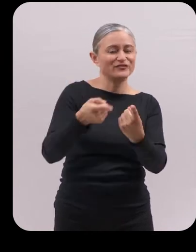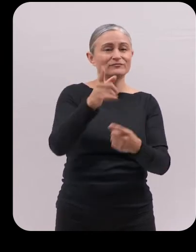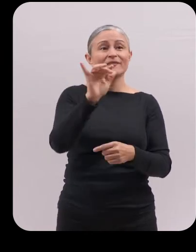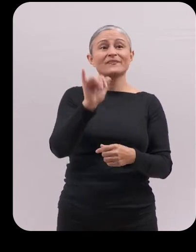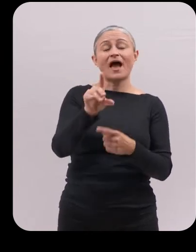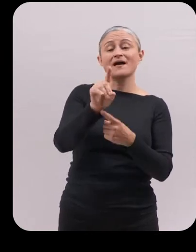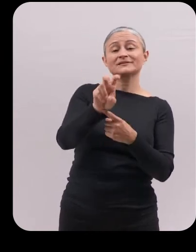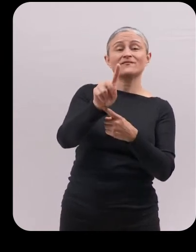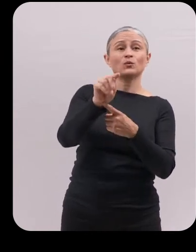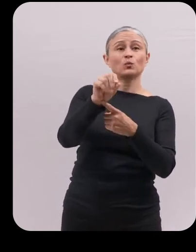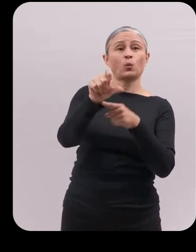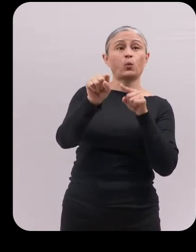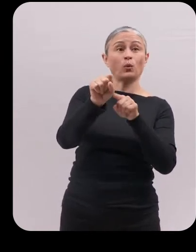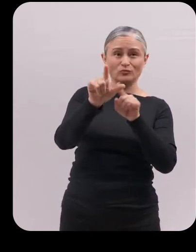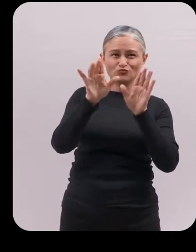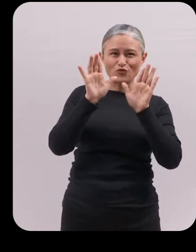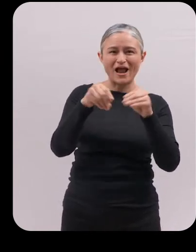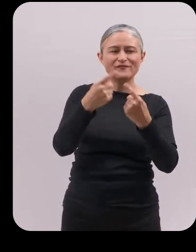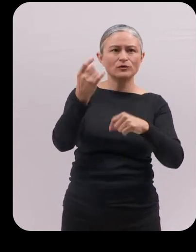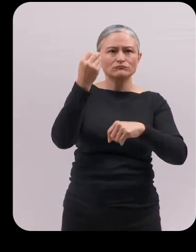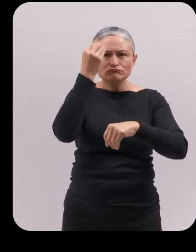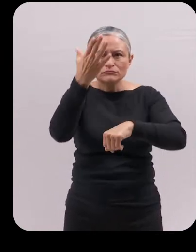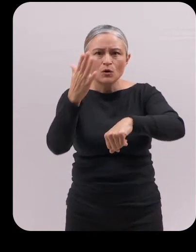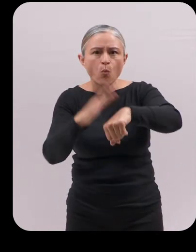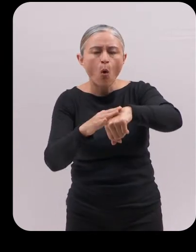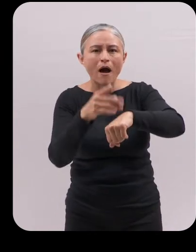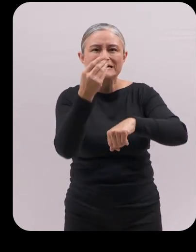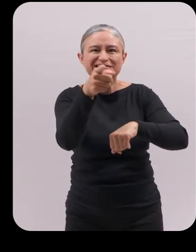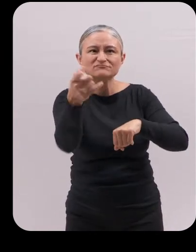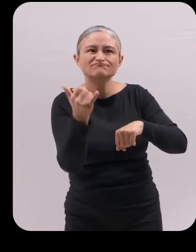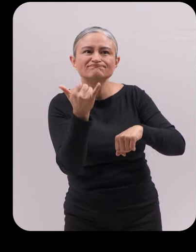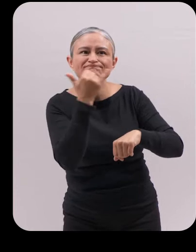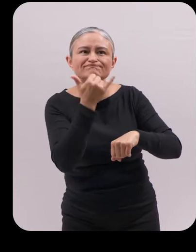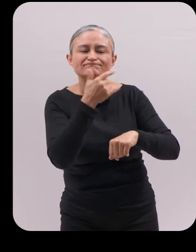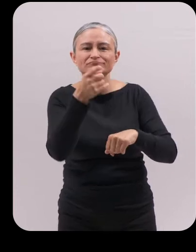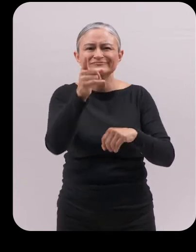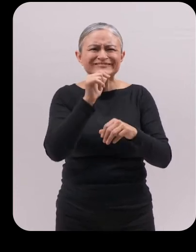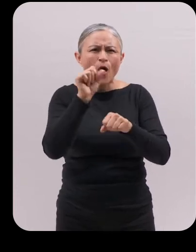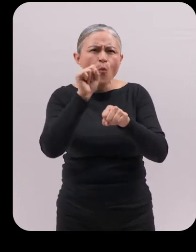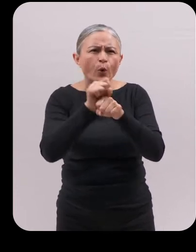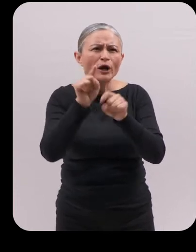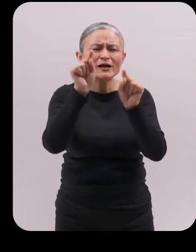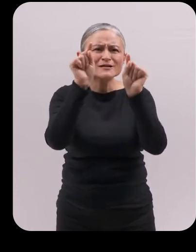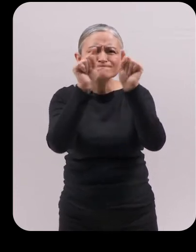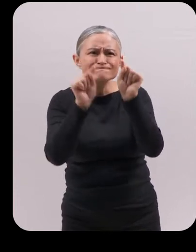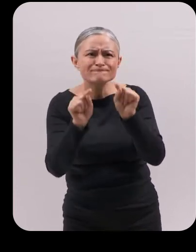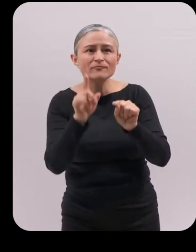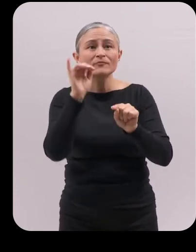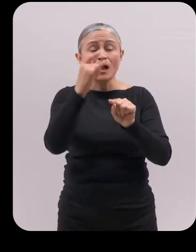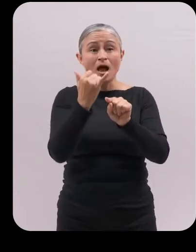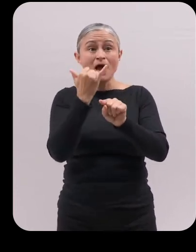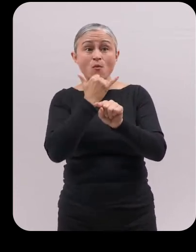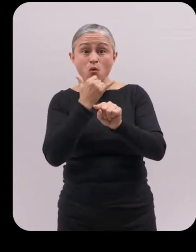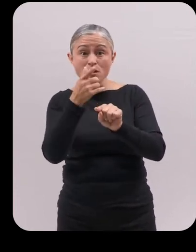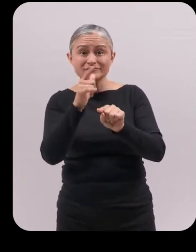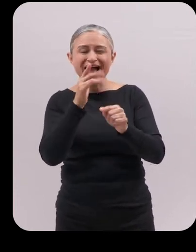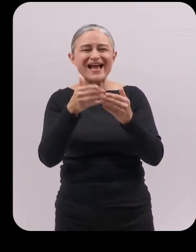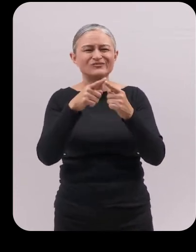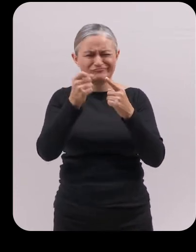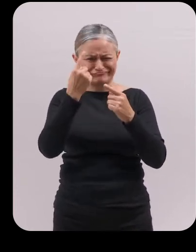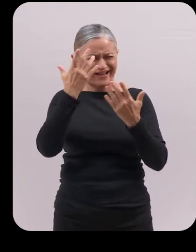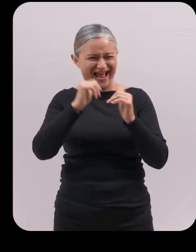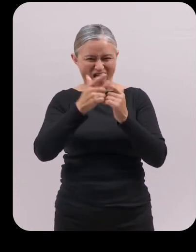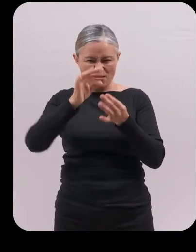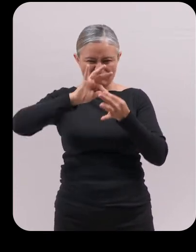DevTools is great at giving you warnings and errors when your site isn't going to work correctly. However, those errors aren't always the easiest to